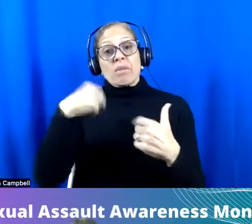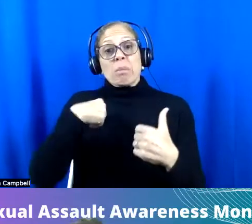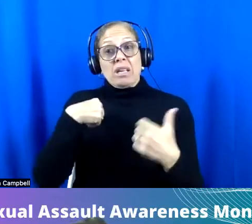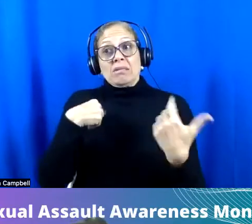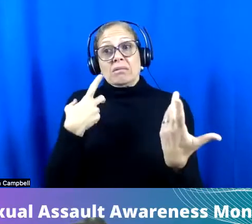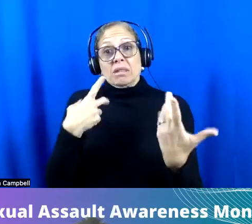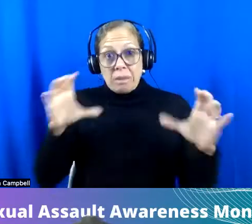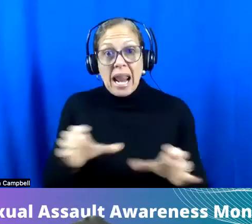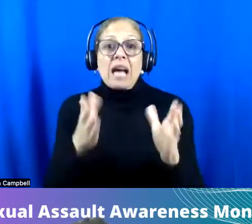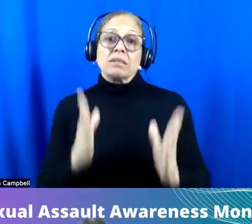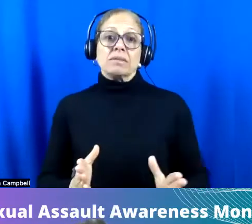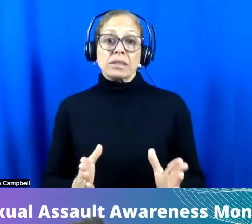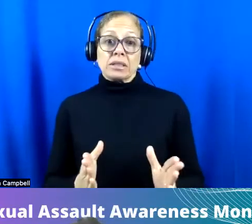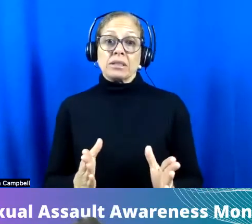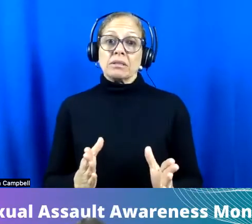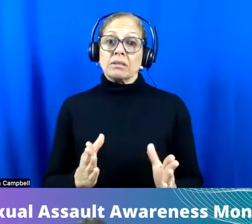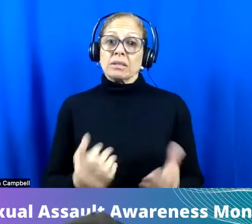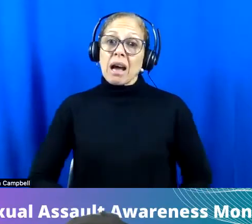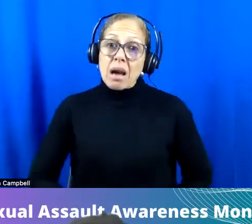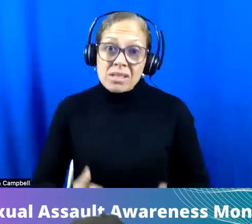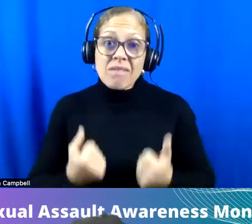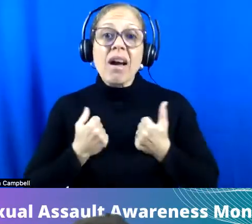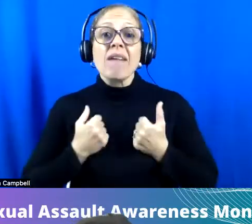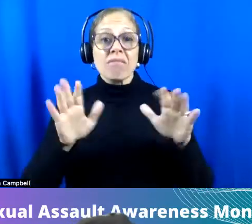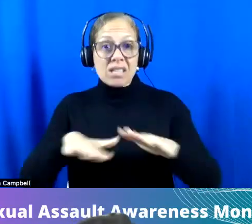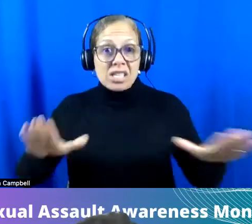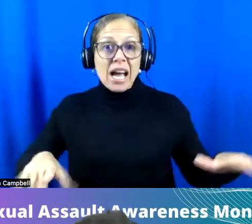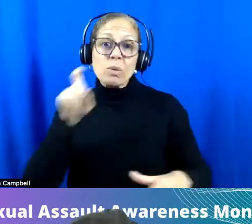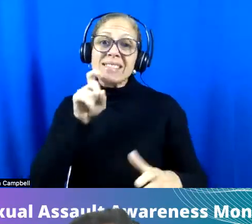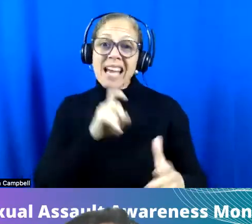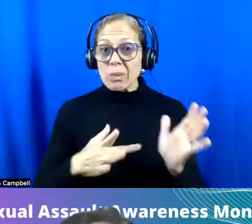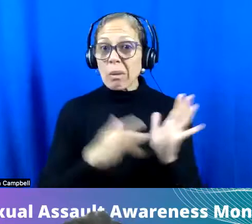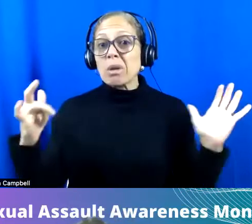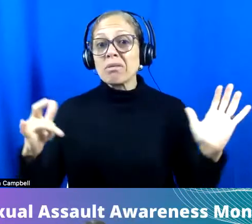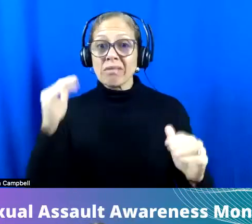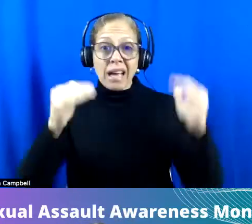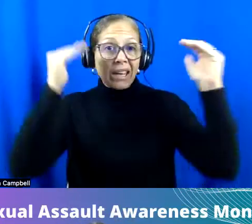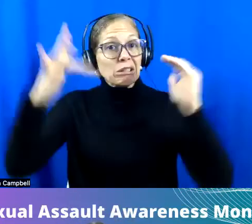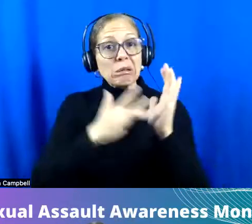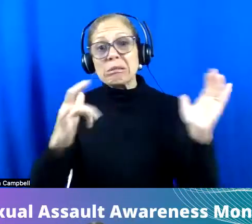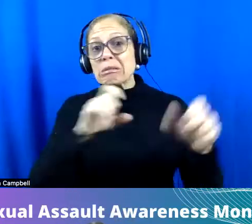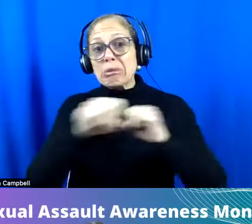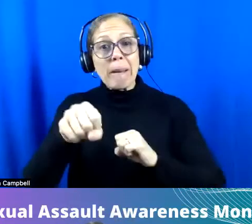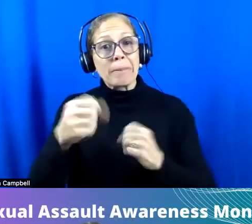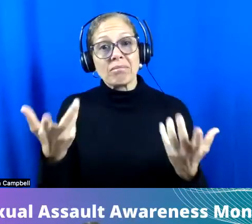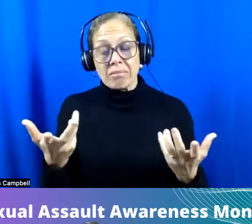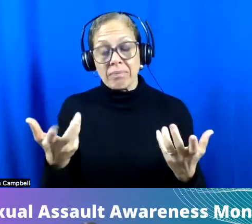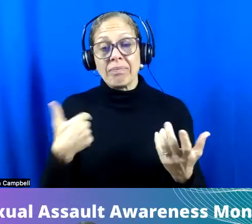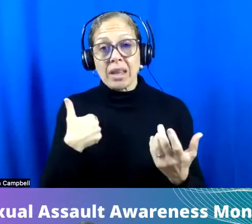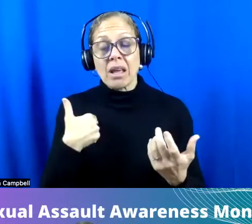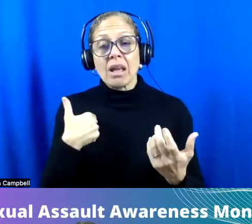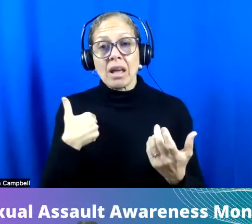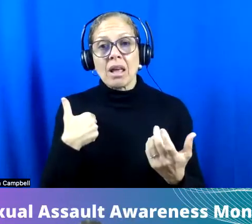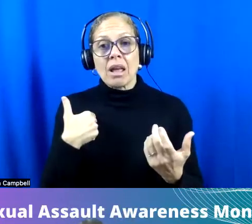an activist. I'm also a survivor of childhood sexual abuse and adult rape. So, and part of